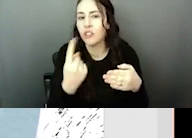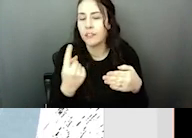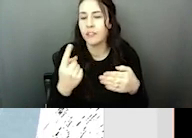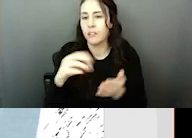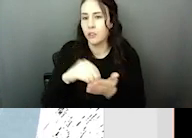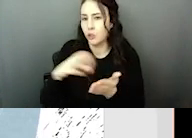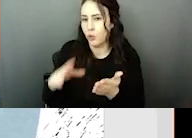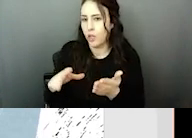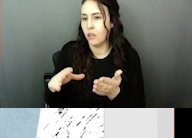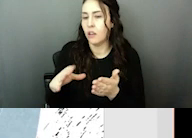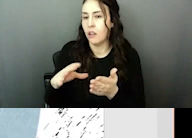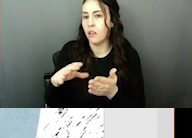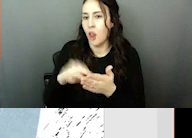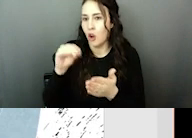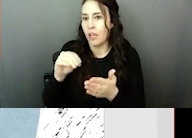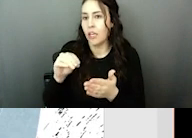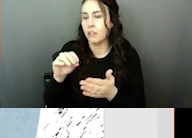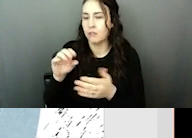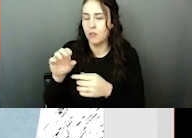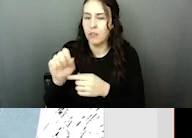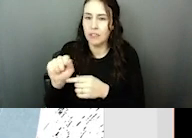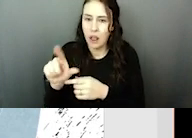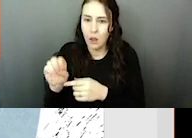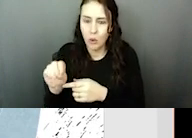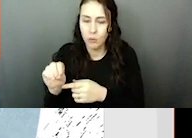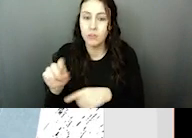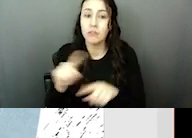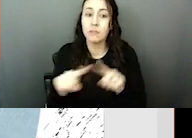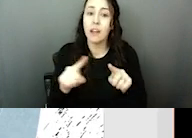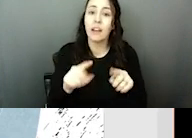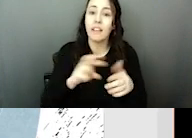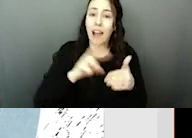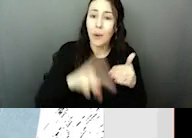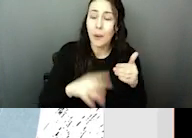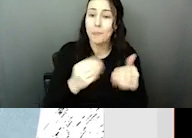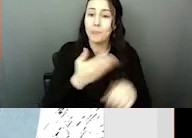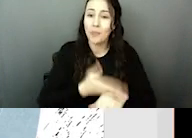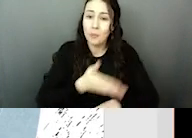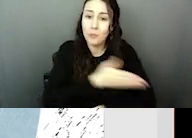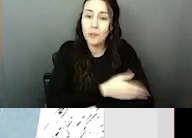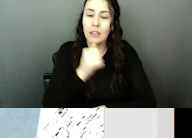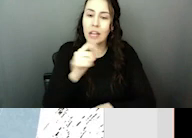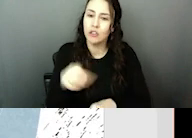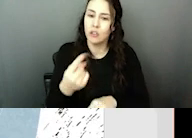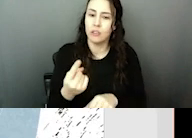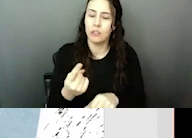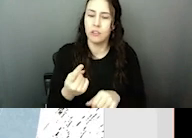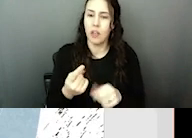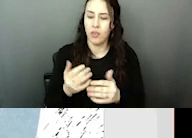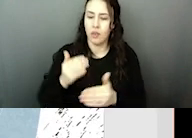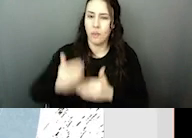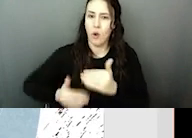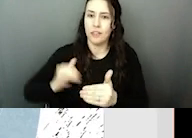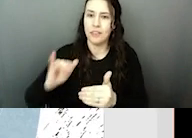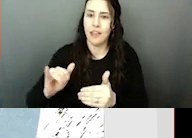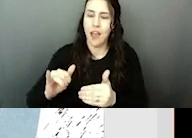outcomes, although that's certainly part of it, but outcomes and improvement rather than the process that got you to the outcome.